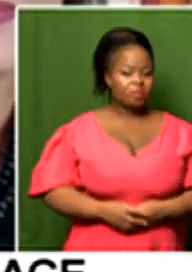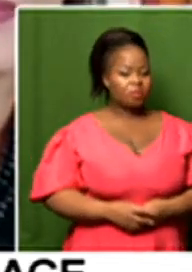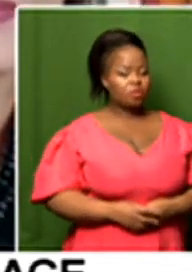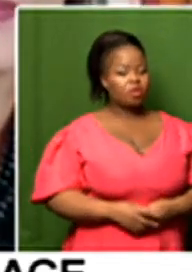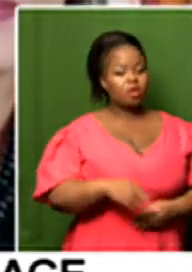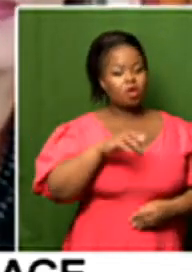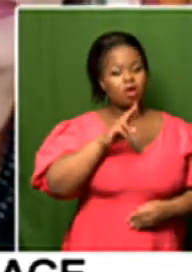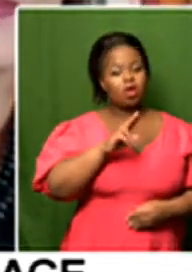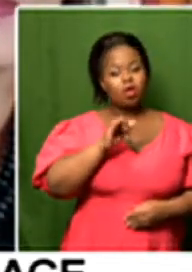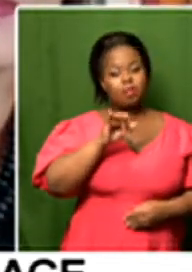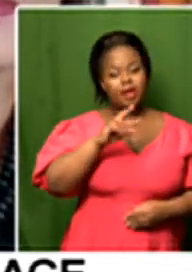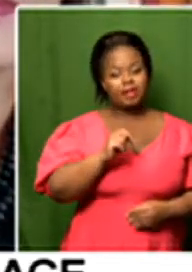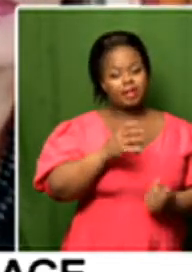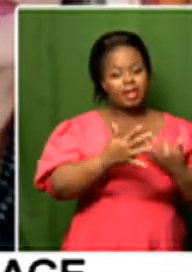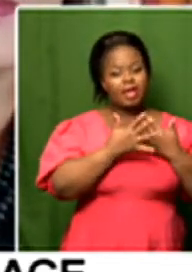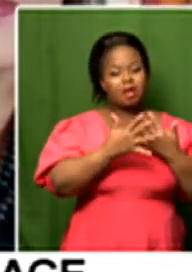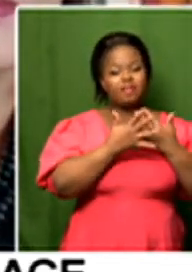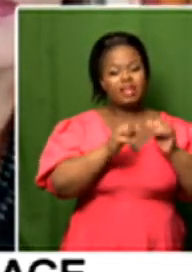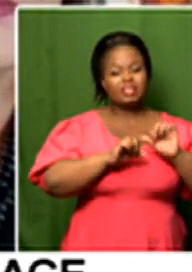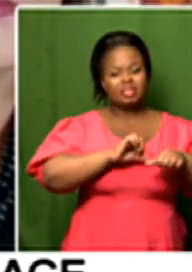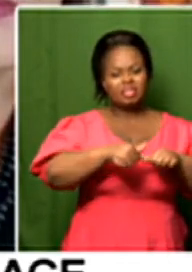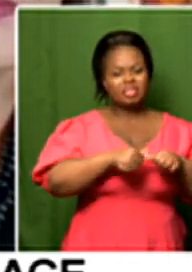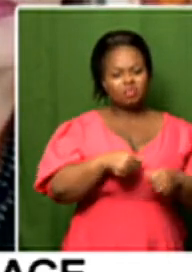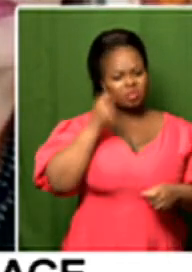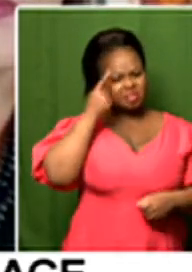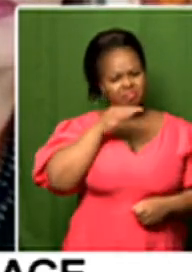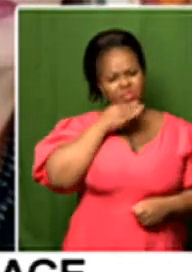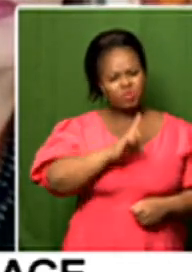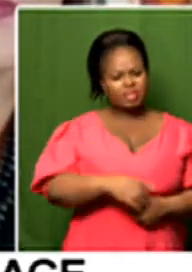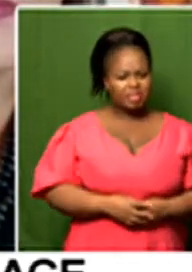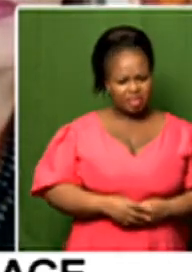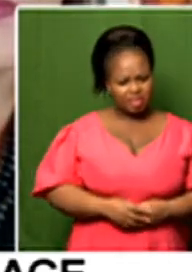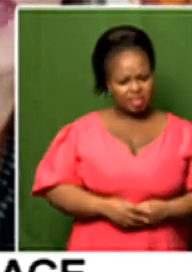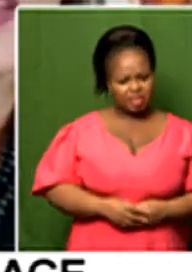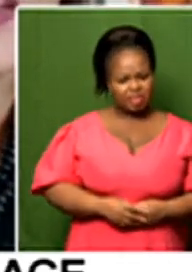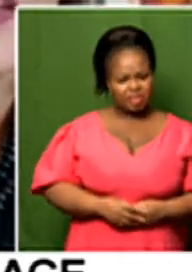Camouflage series, how does the title contribute to your understanding of that meaning?